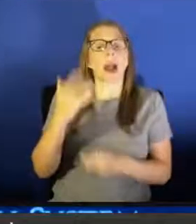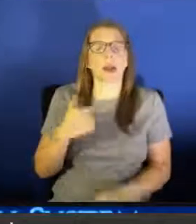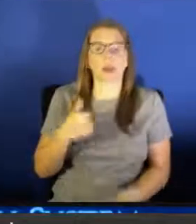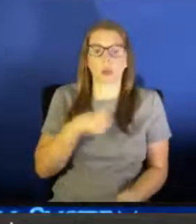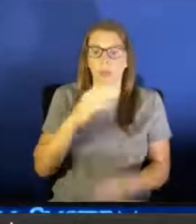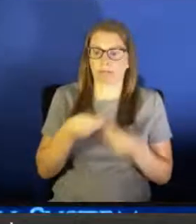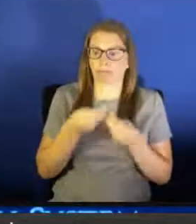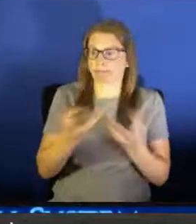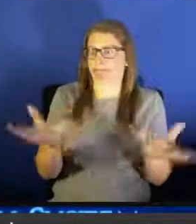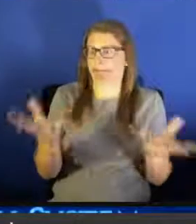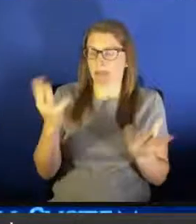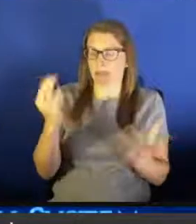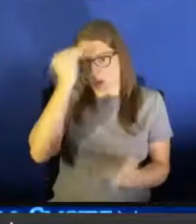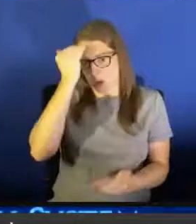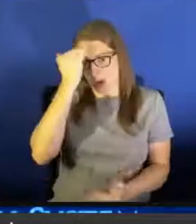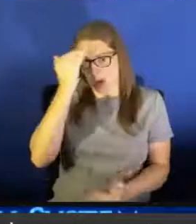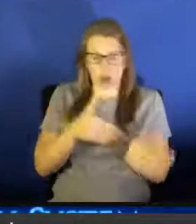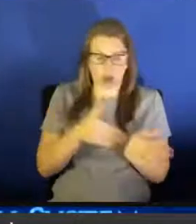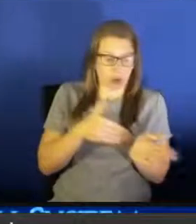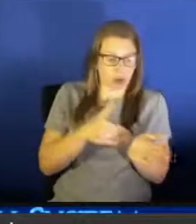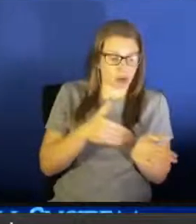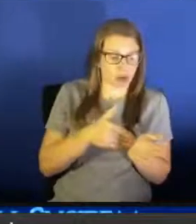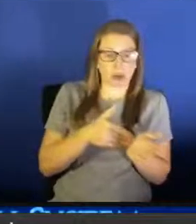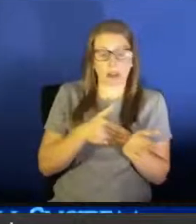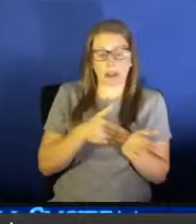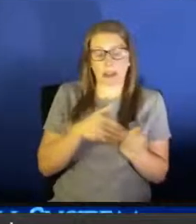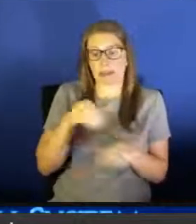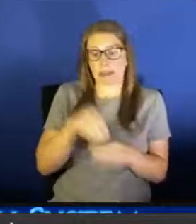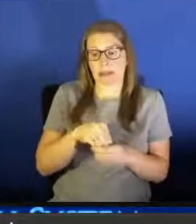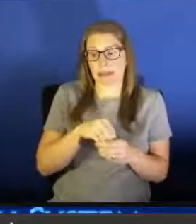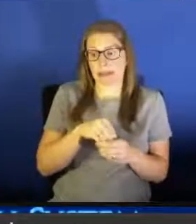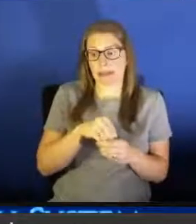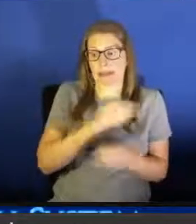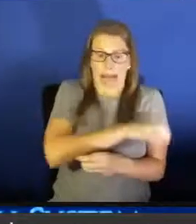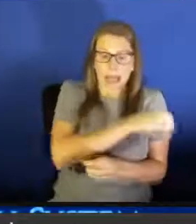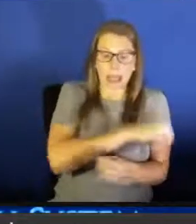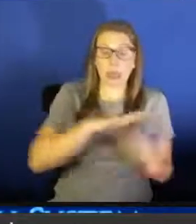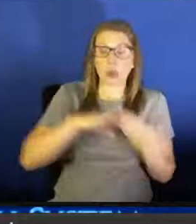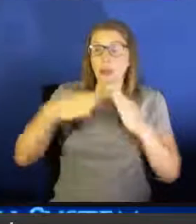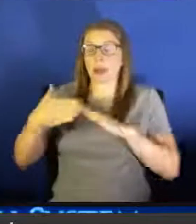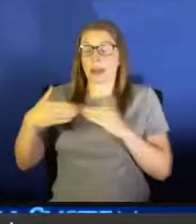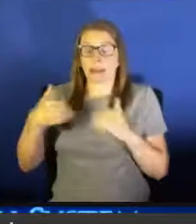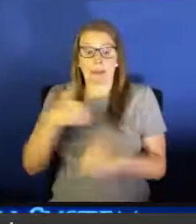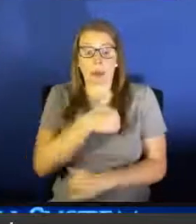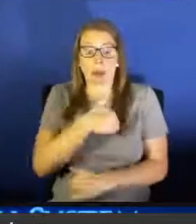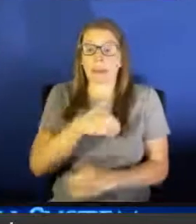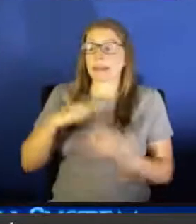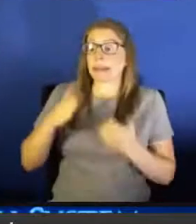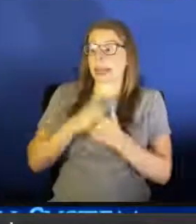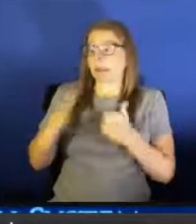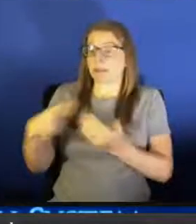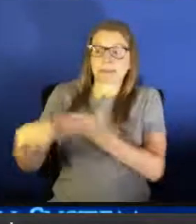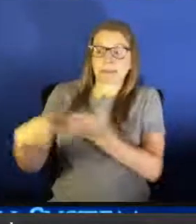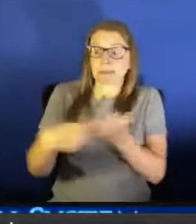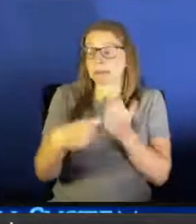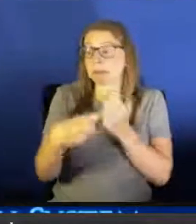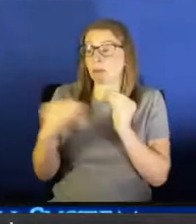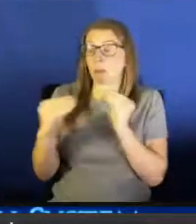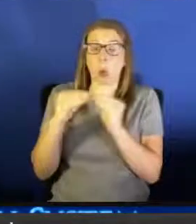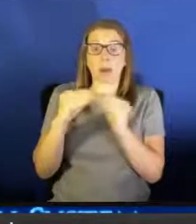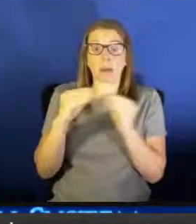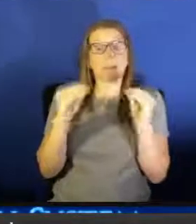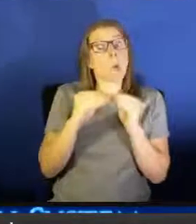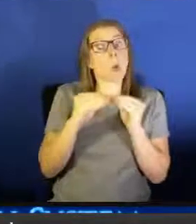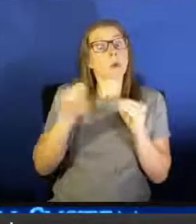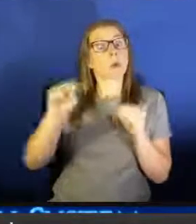this. Physicians in the clinic and community members, neighbors are talking to each other more and more. We have more social media access,